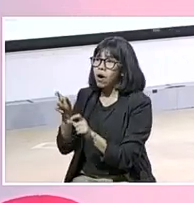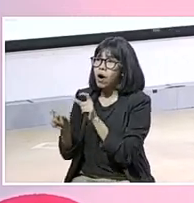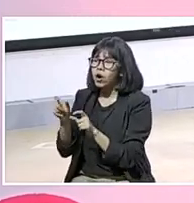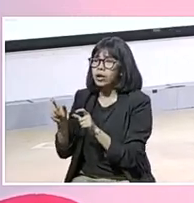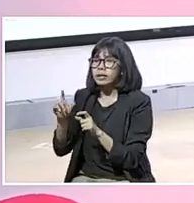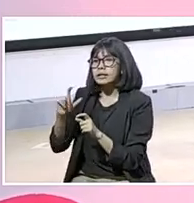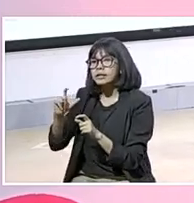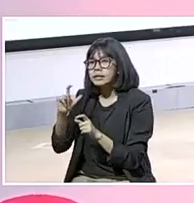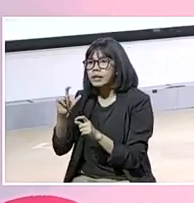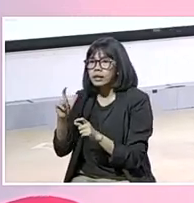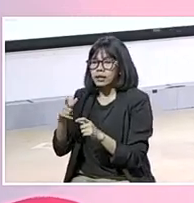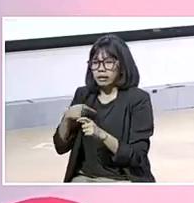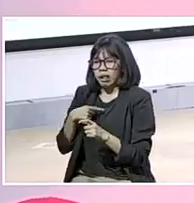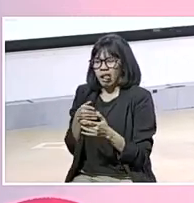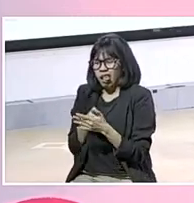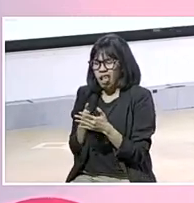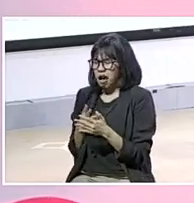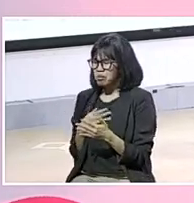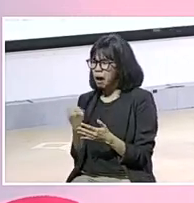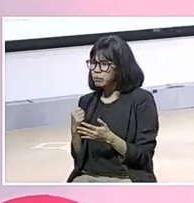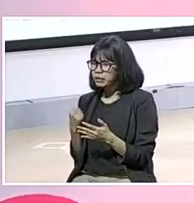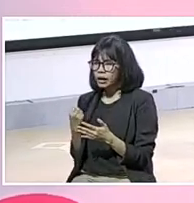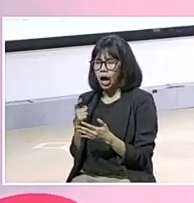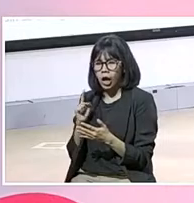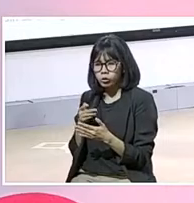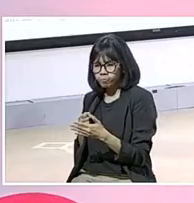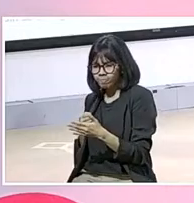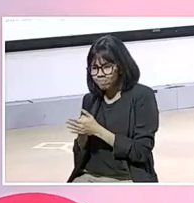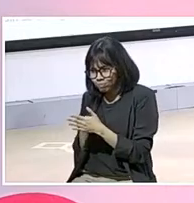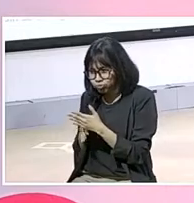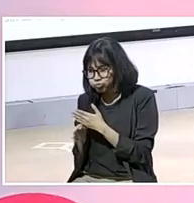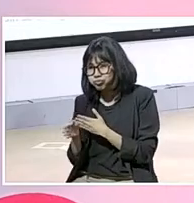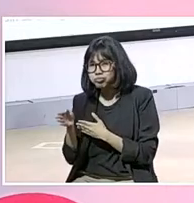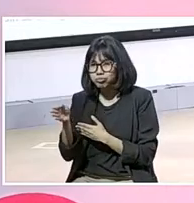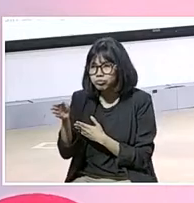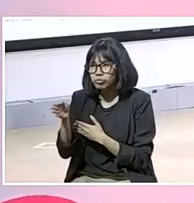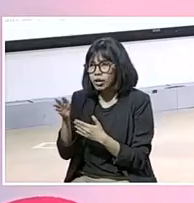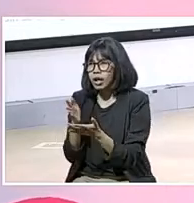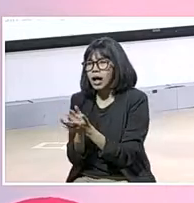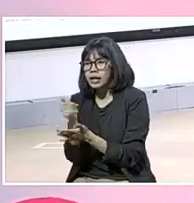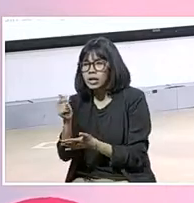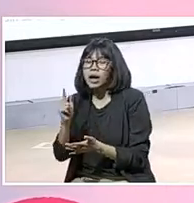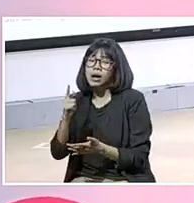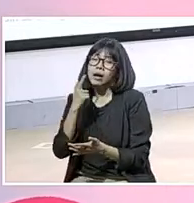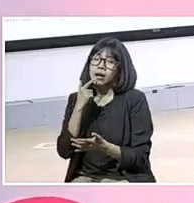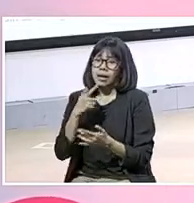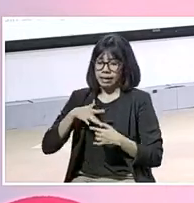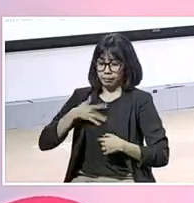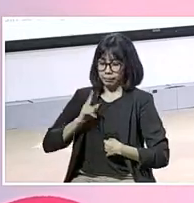to put limits on people, and she doesn't care. So I would say, you know, believe, and